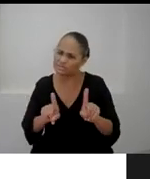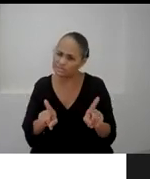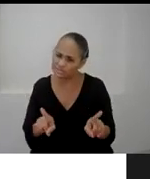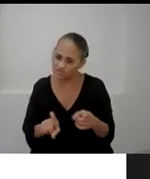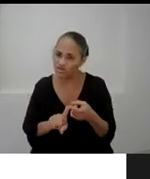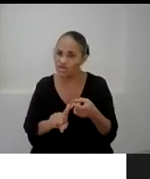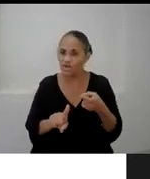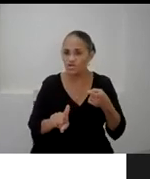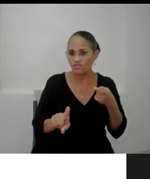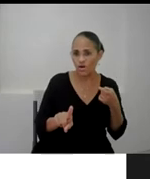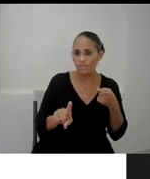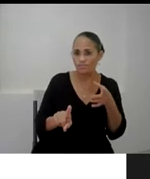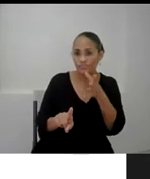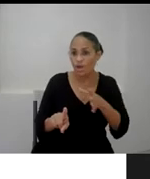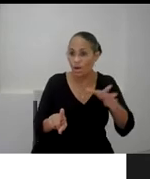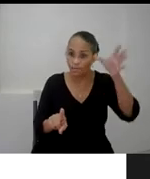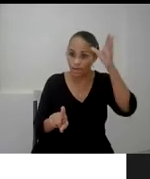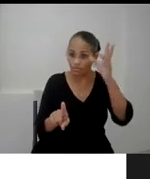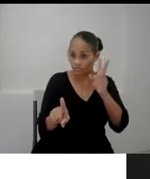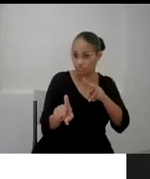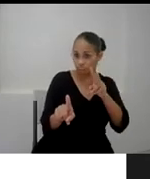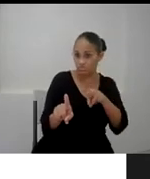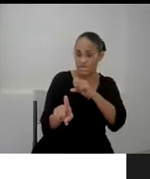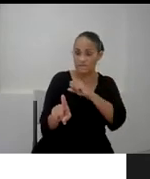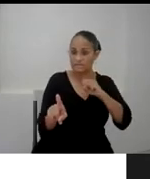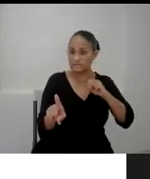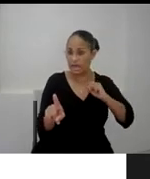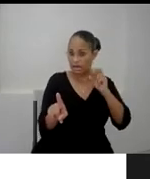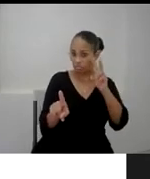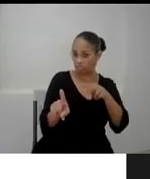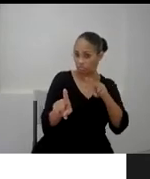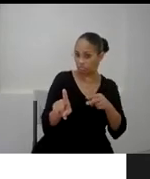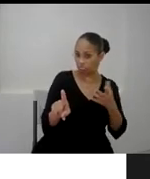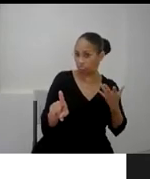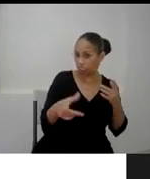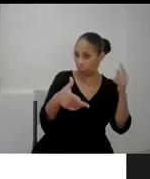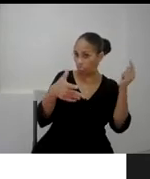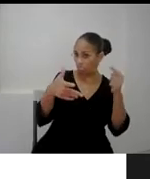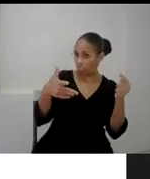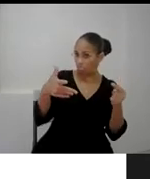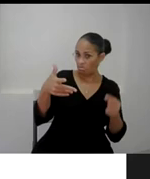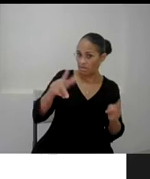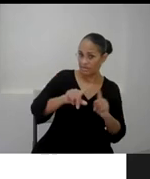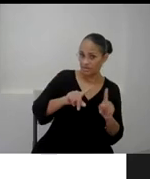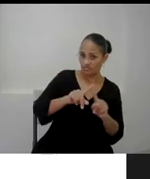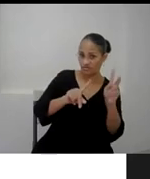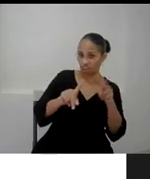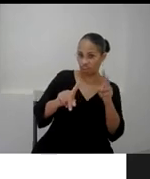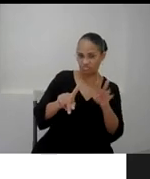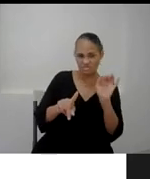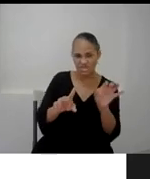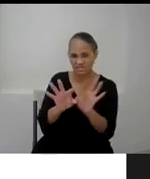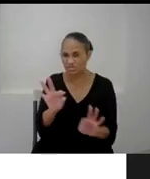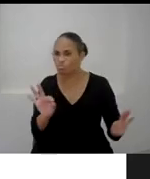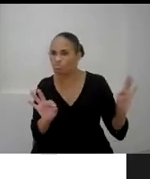from a parent's perspective, a staff member's perspective. It's most absolutely essential that we're